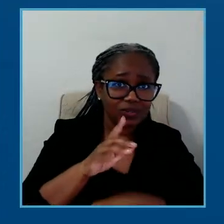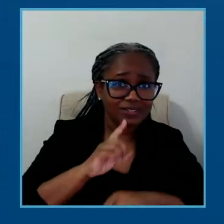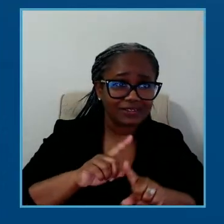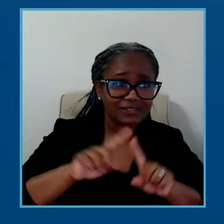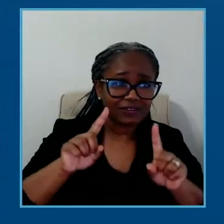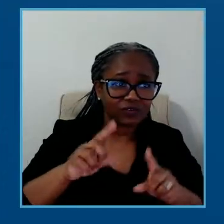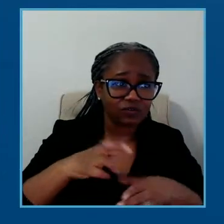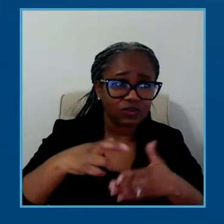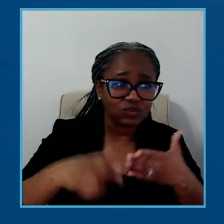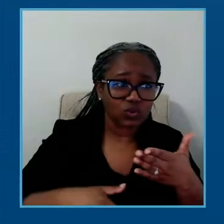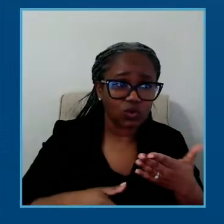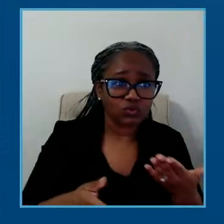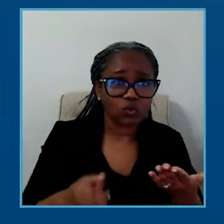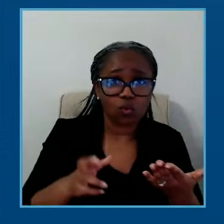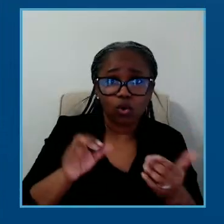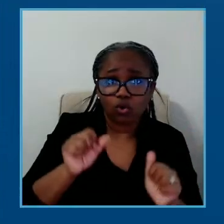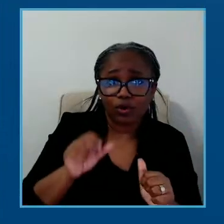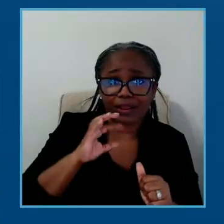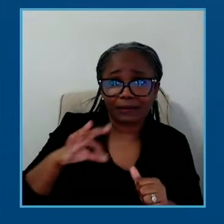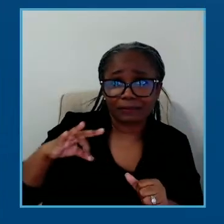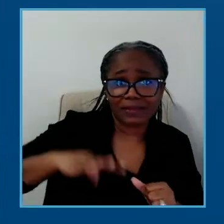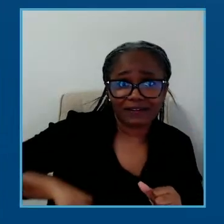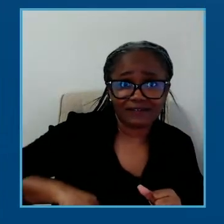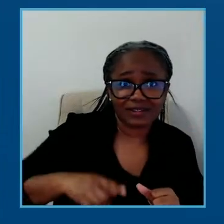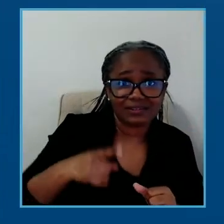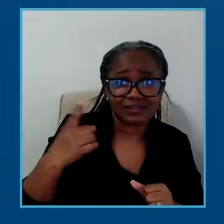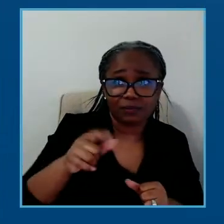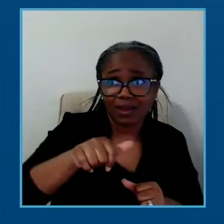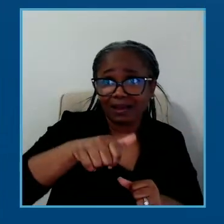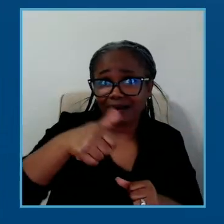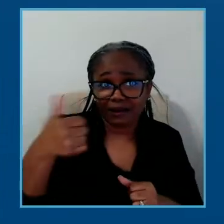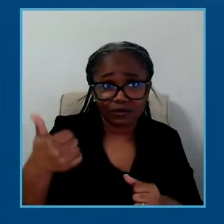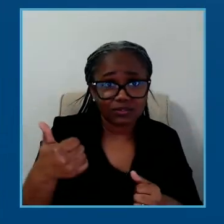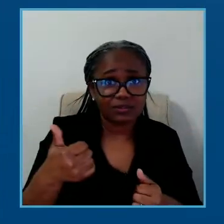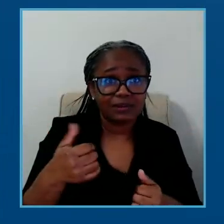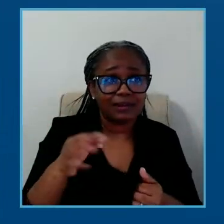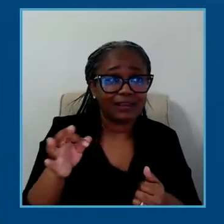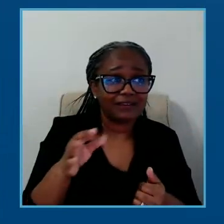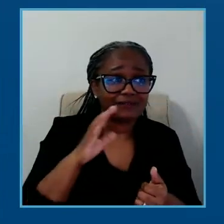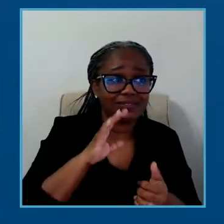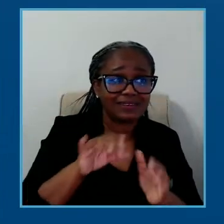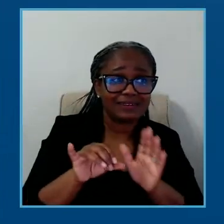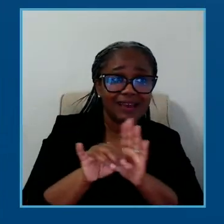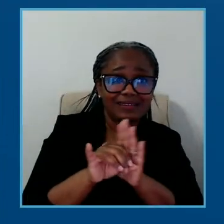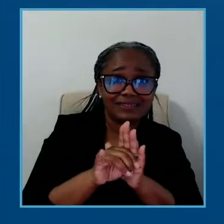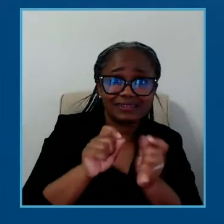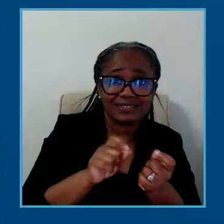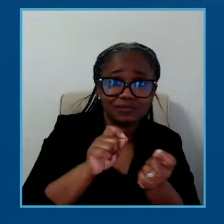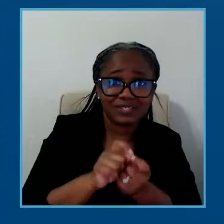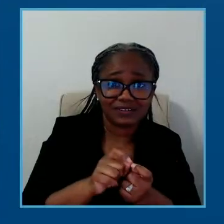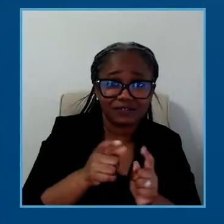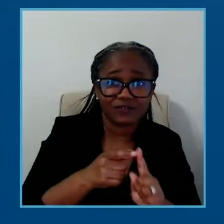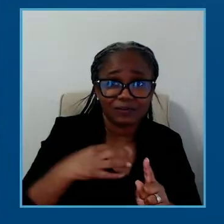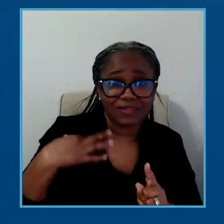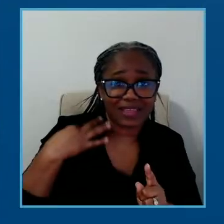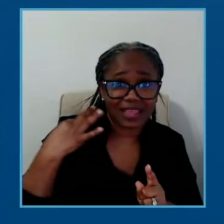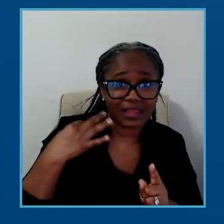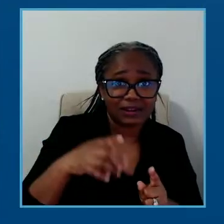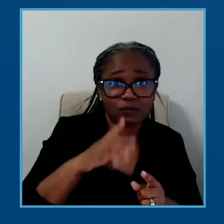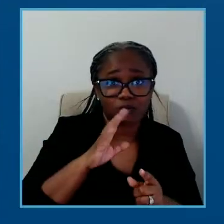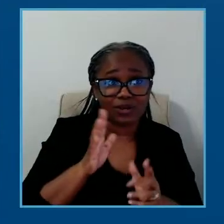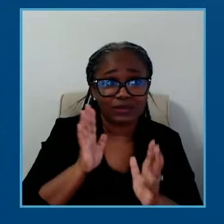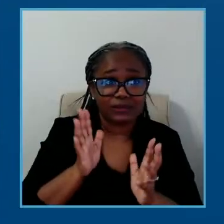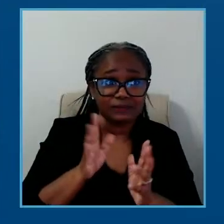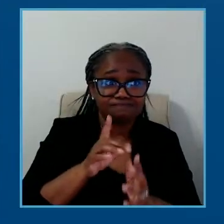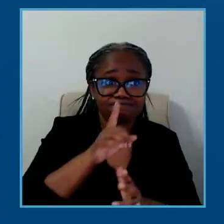running in this race, given the specific identities of the candidates who are still left at that particular moment? There are honestly